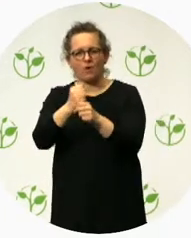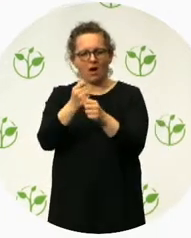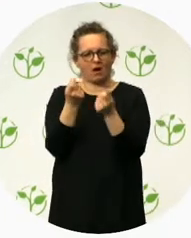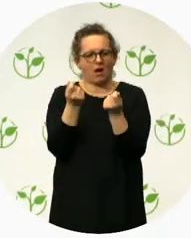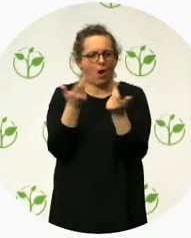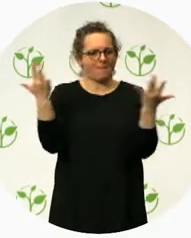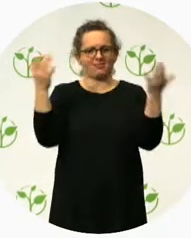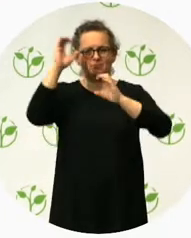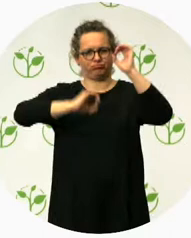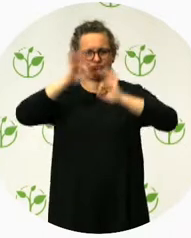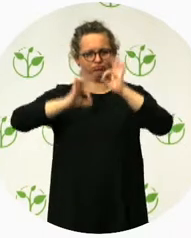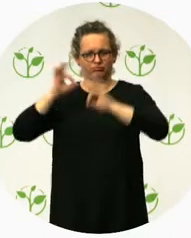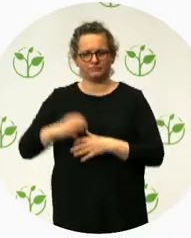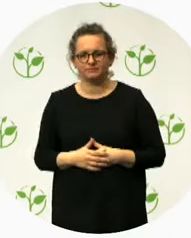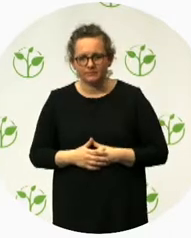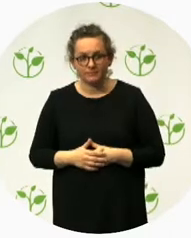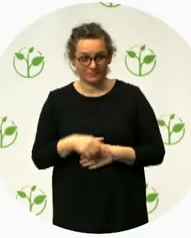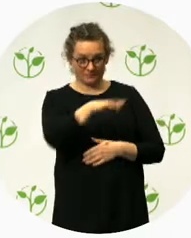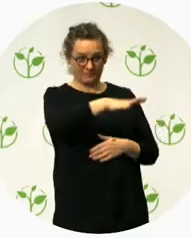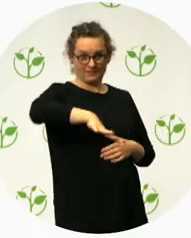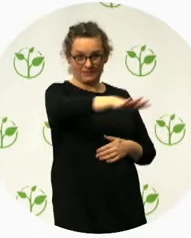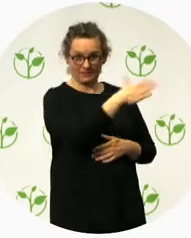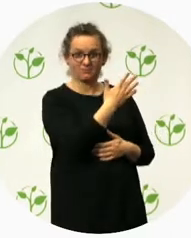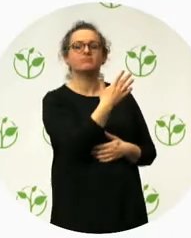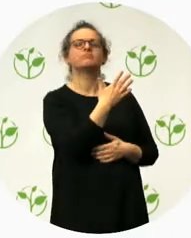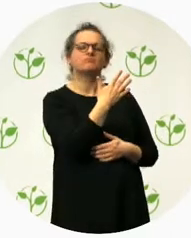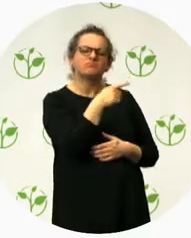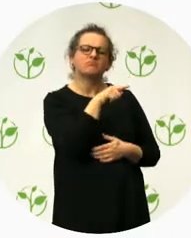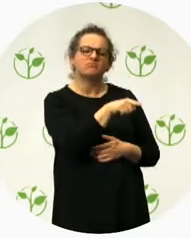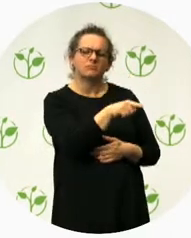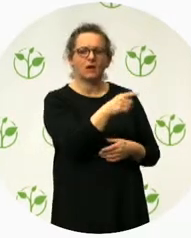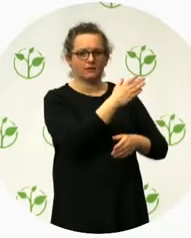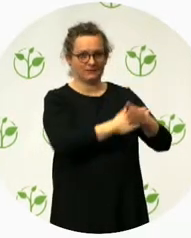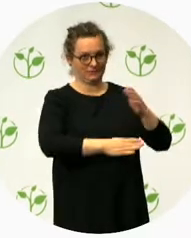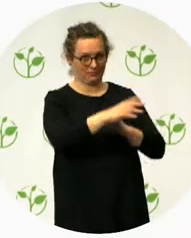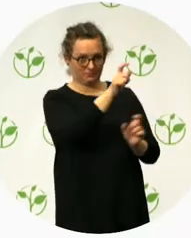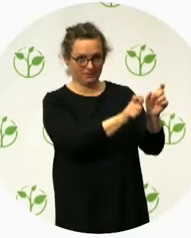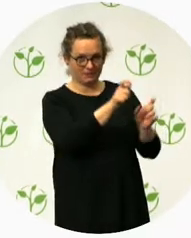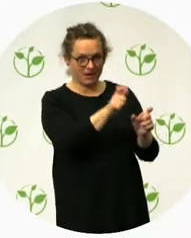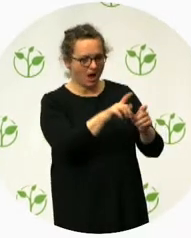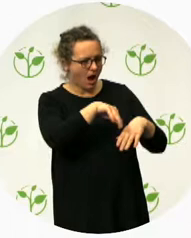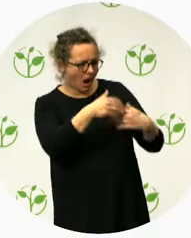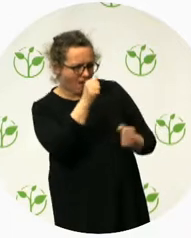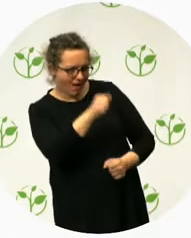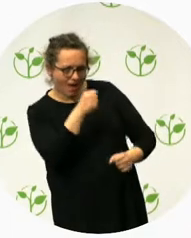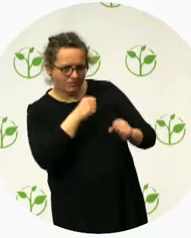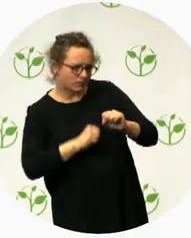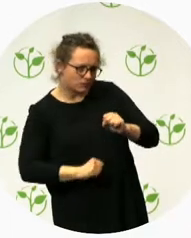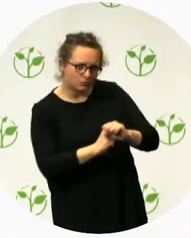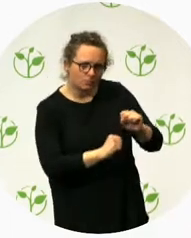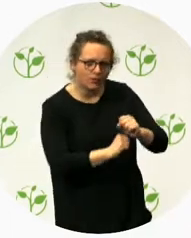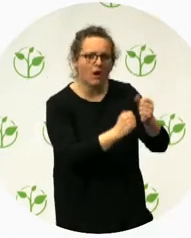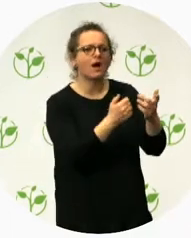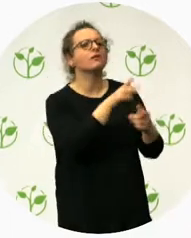necessary to support the employment of this group. In 2017, an average of